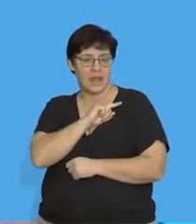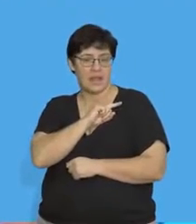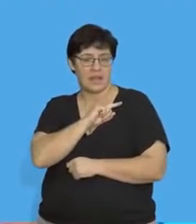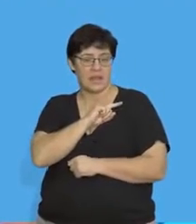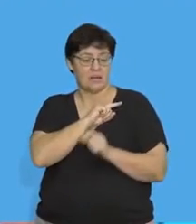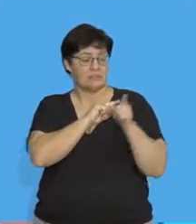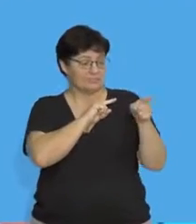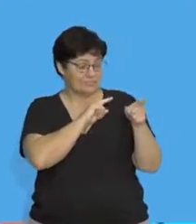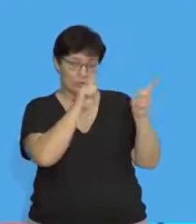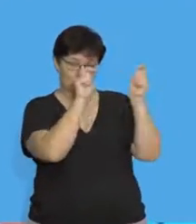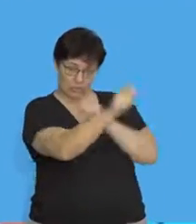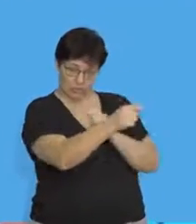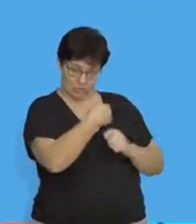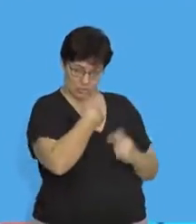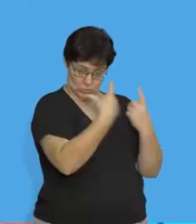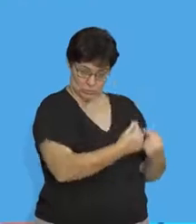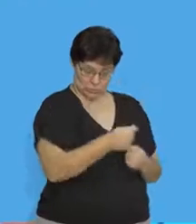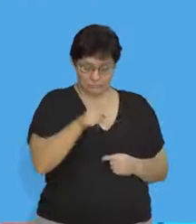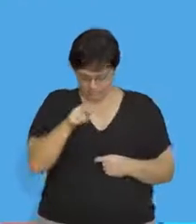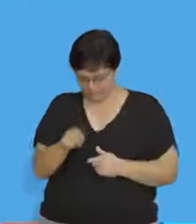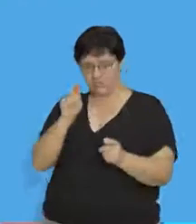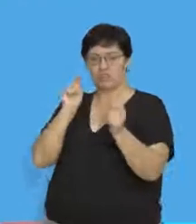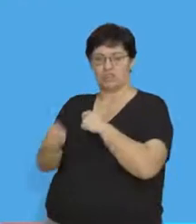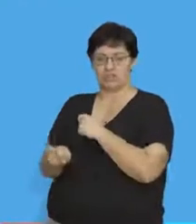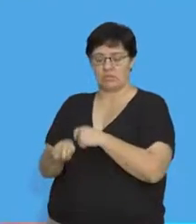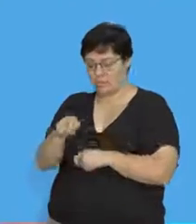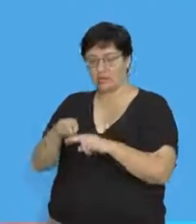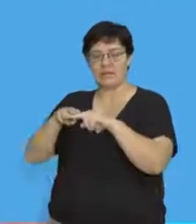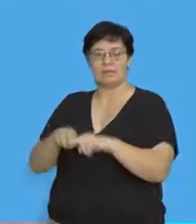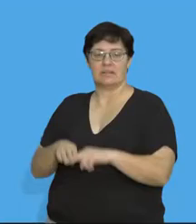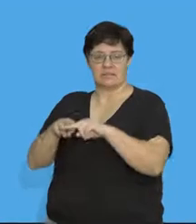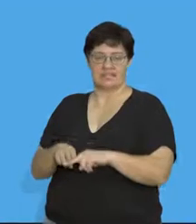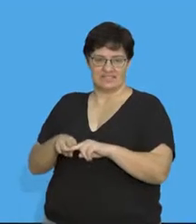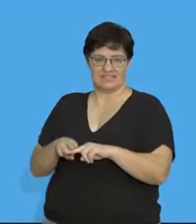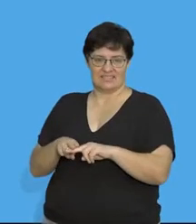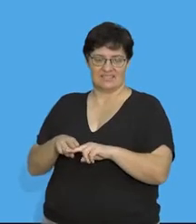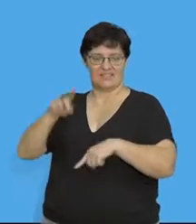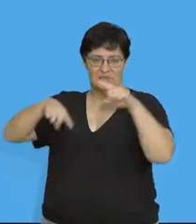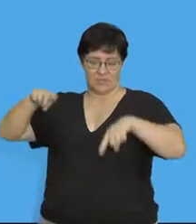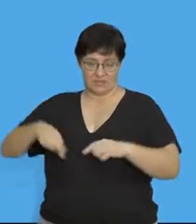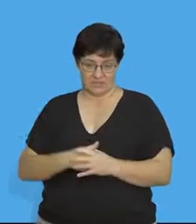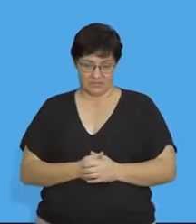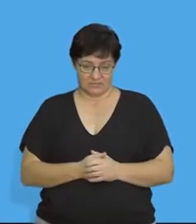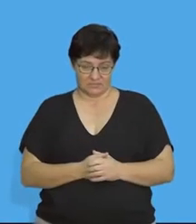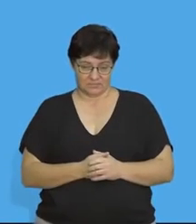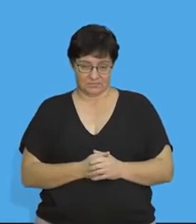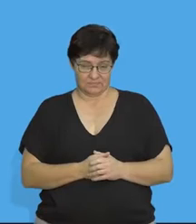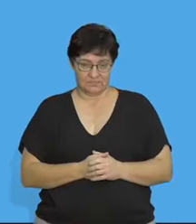the independent variable, that is called the dependent variable. So this one